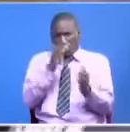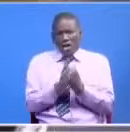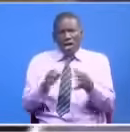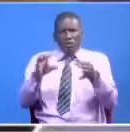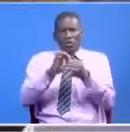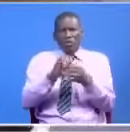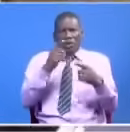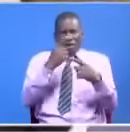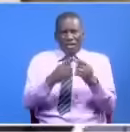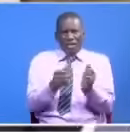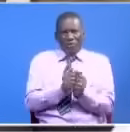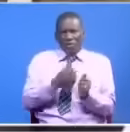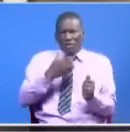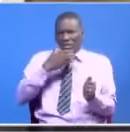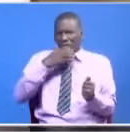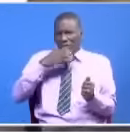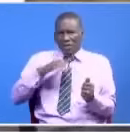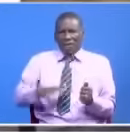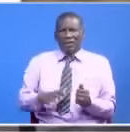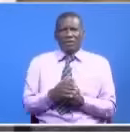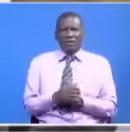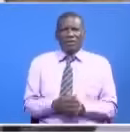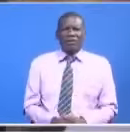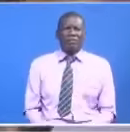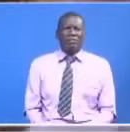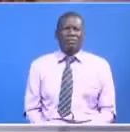one-year-old with his parents.